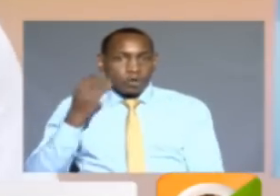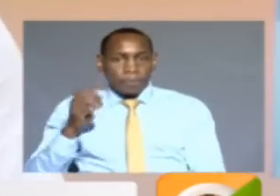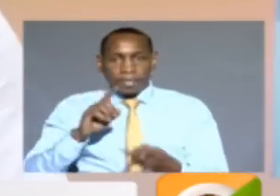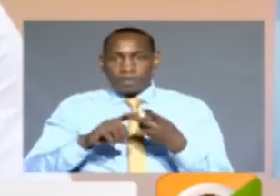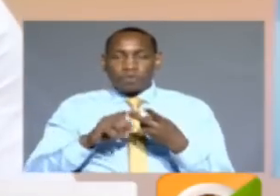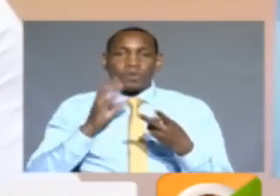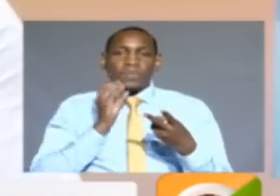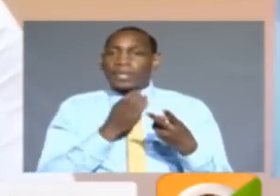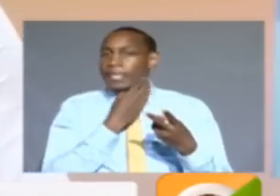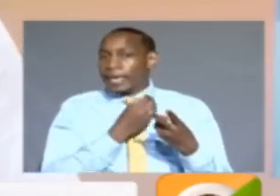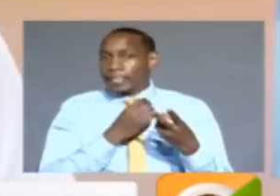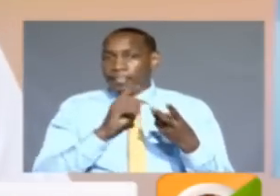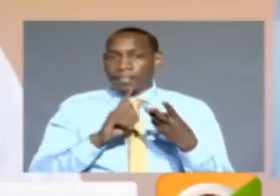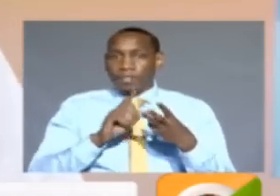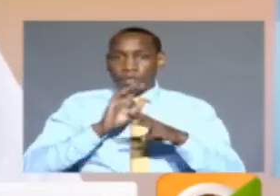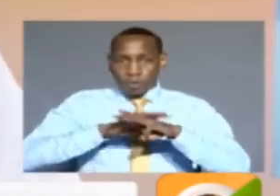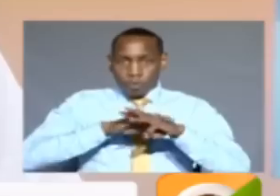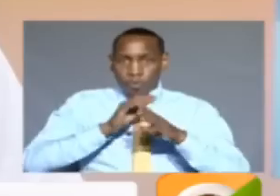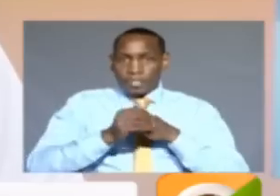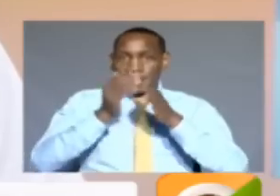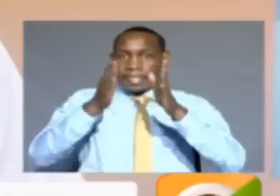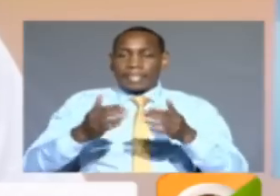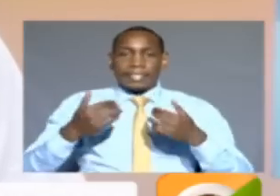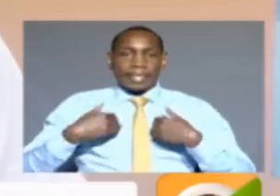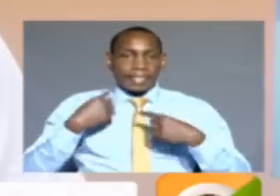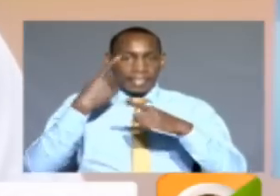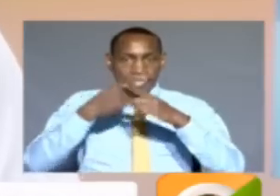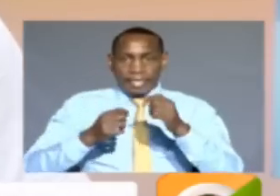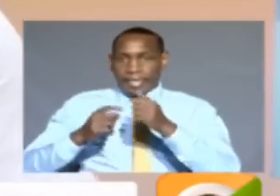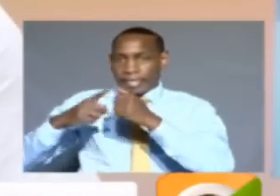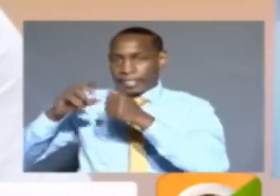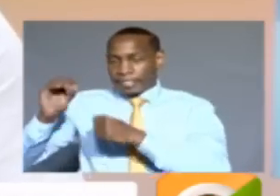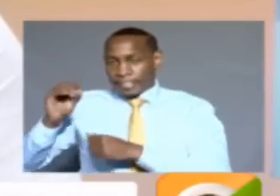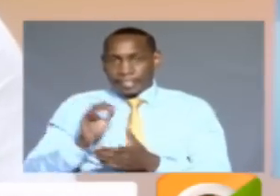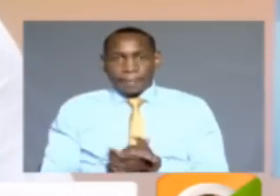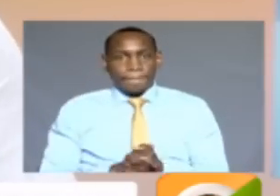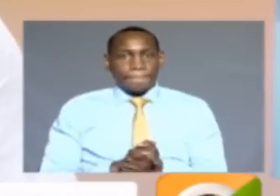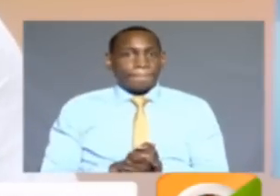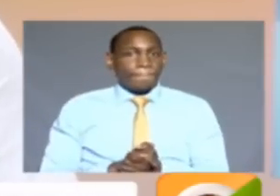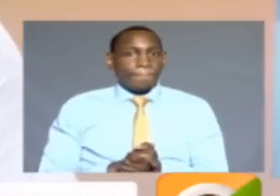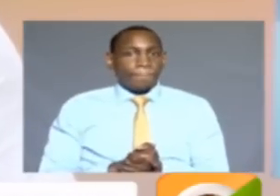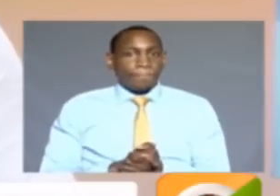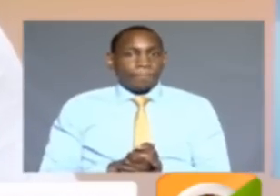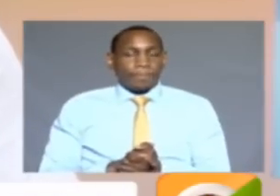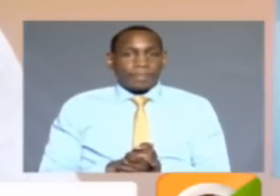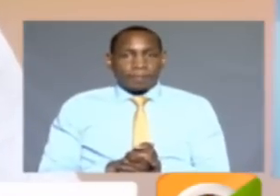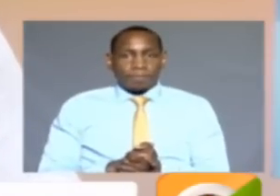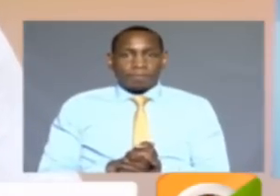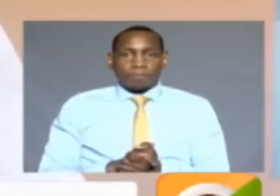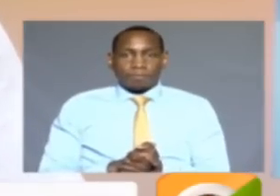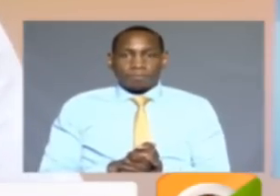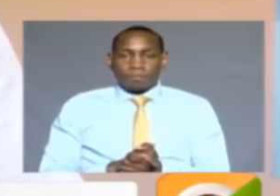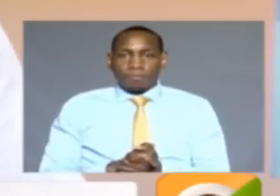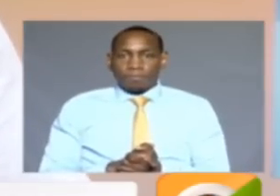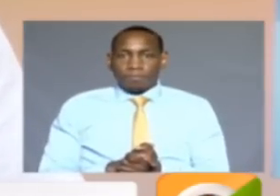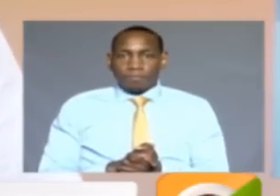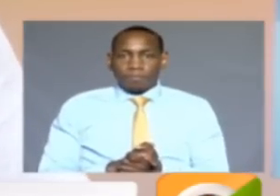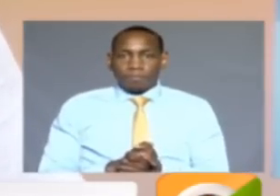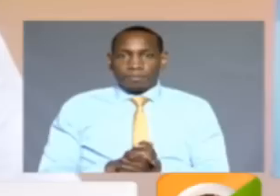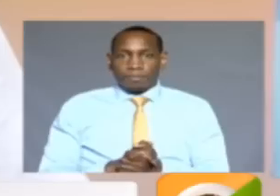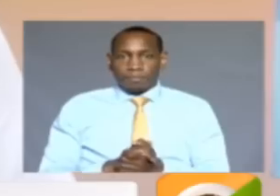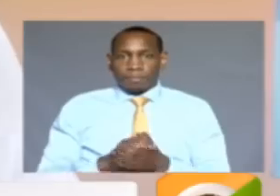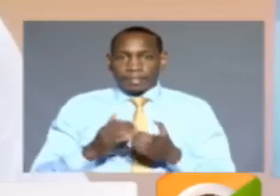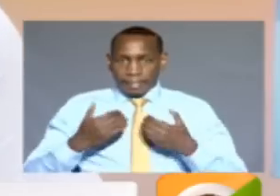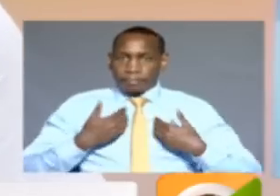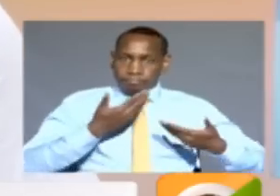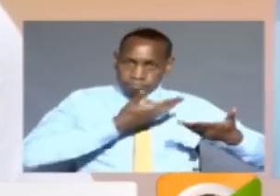Jomo Kenyattas, the good leaders that we had in the 60s. And they had the presence of mind to